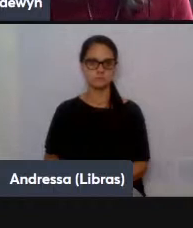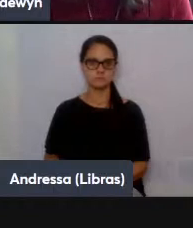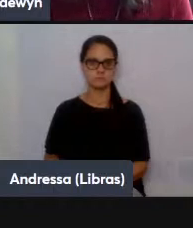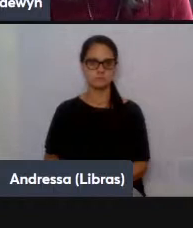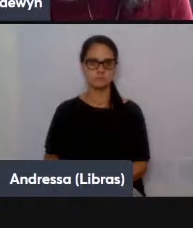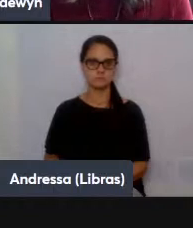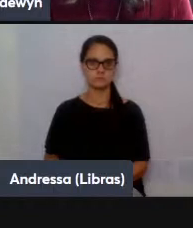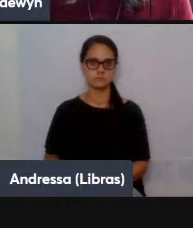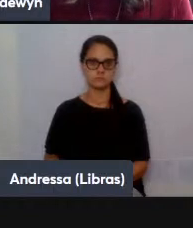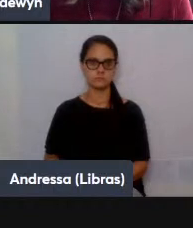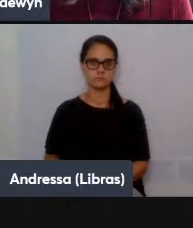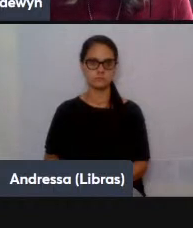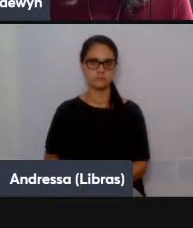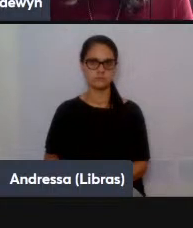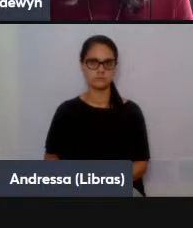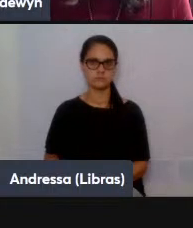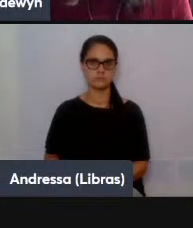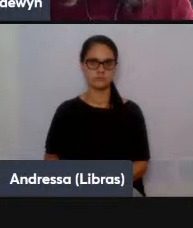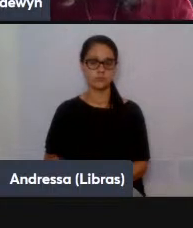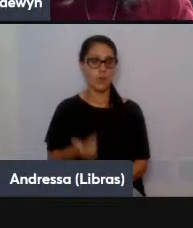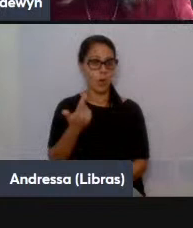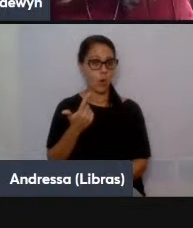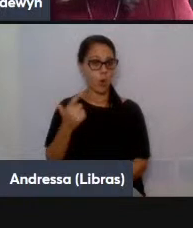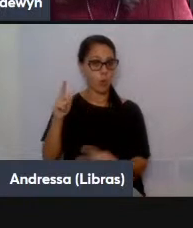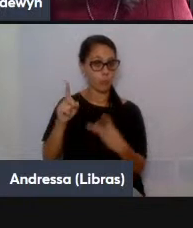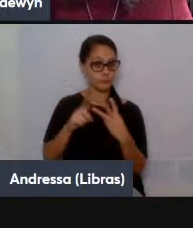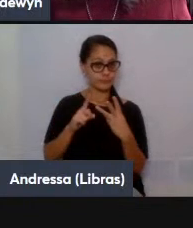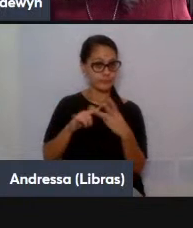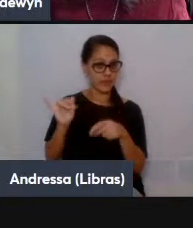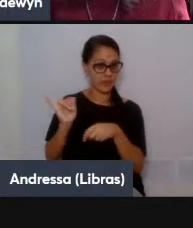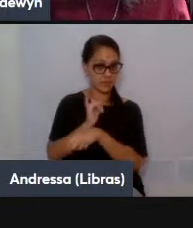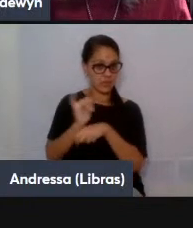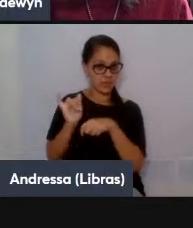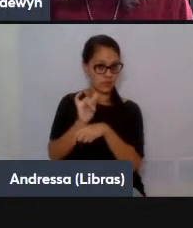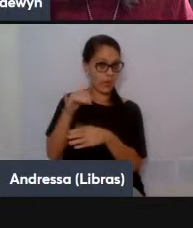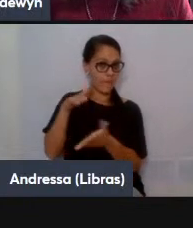Então, há também a estratégia de publicação